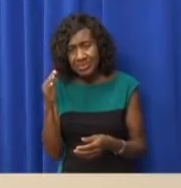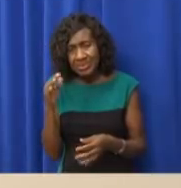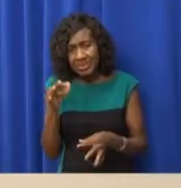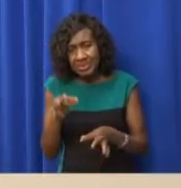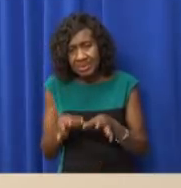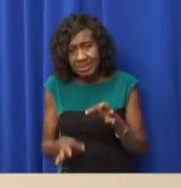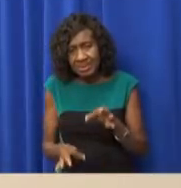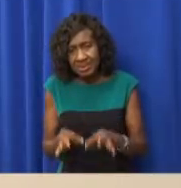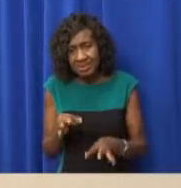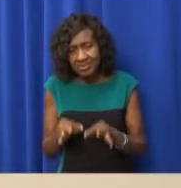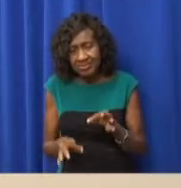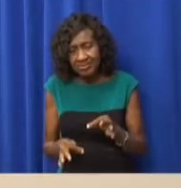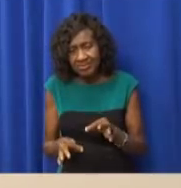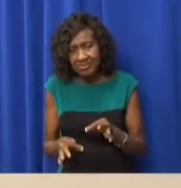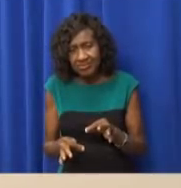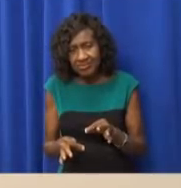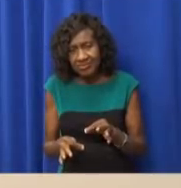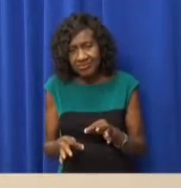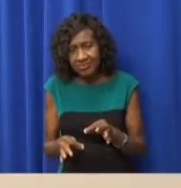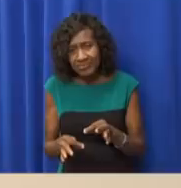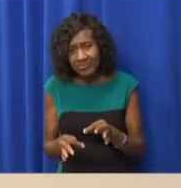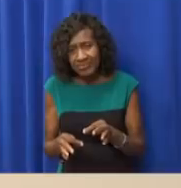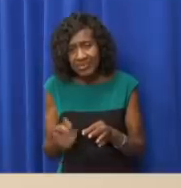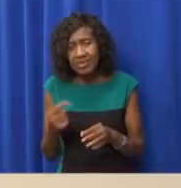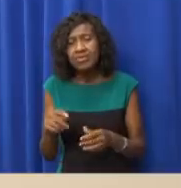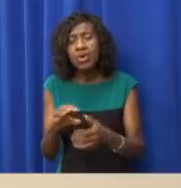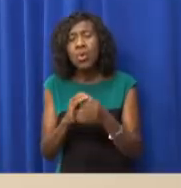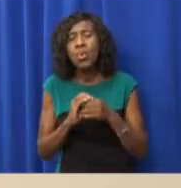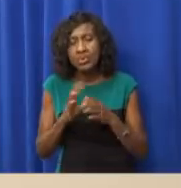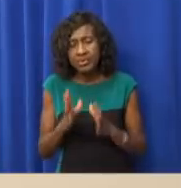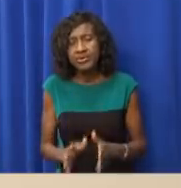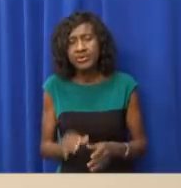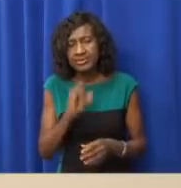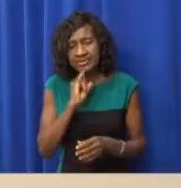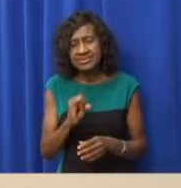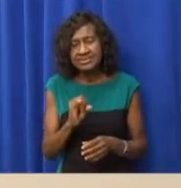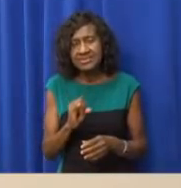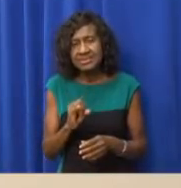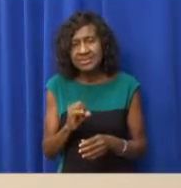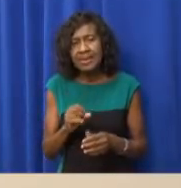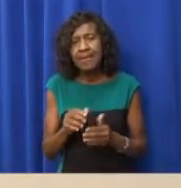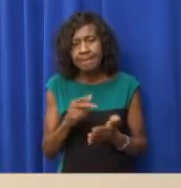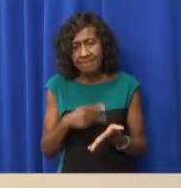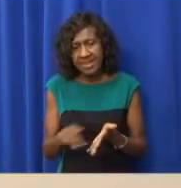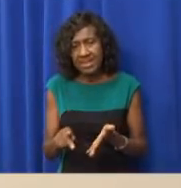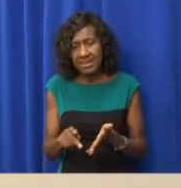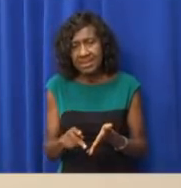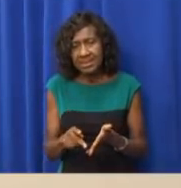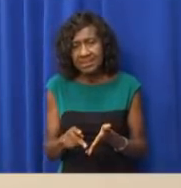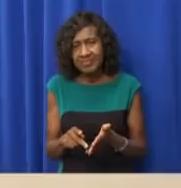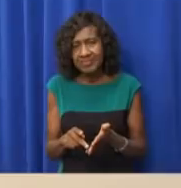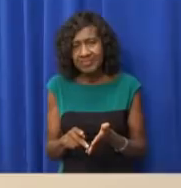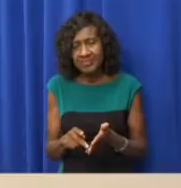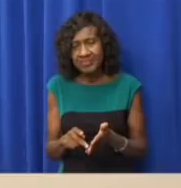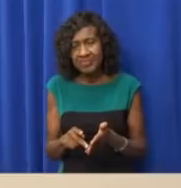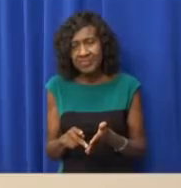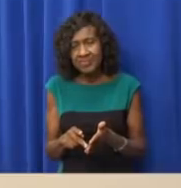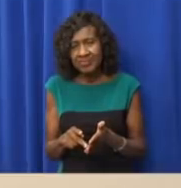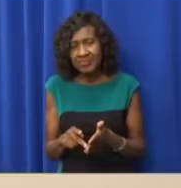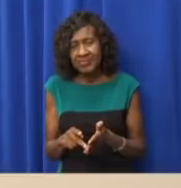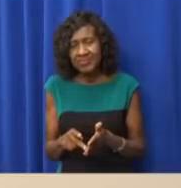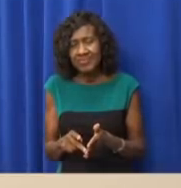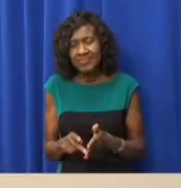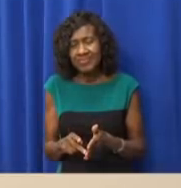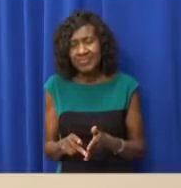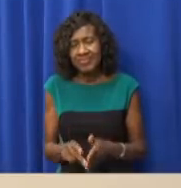bus transporters, the contractors, have actually been paid yet. So if one of my team is listening, if you could send me that